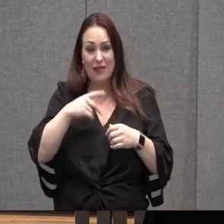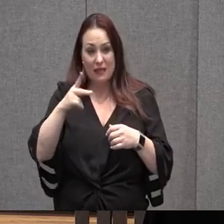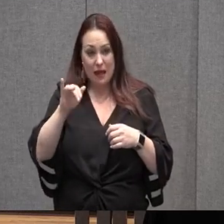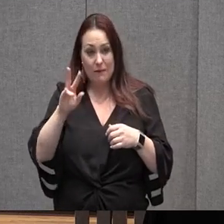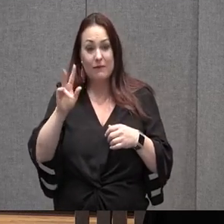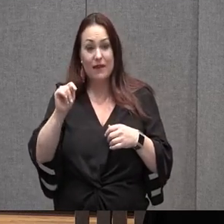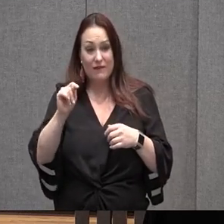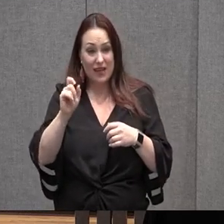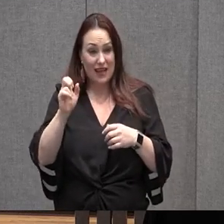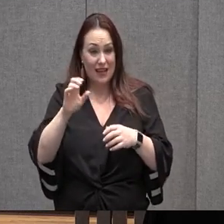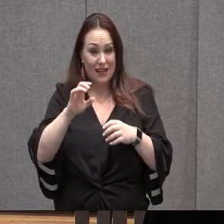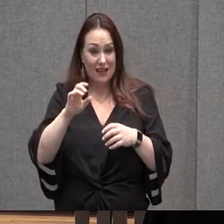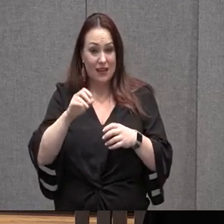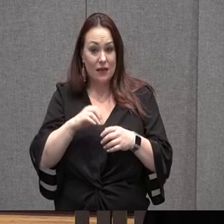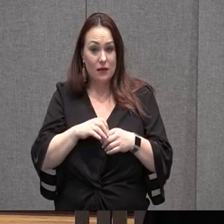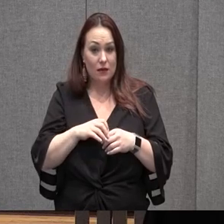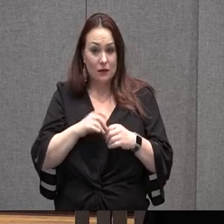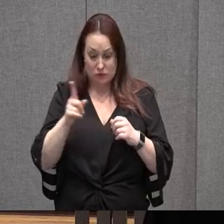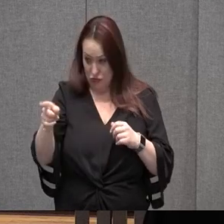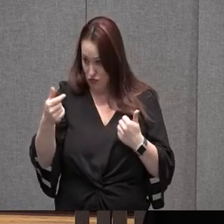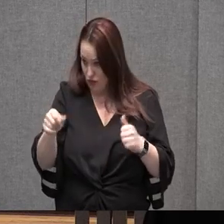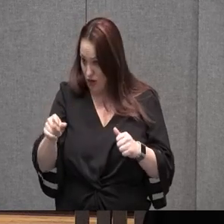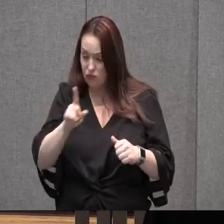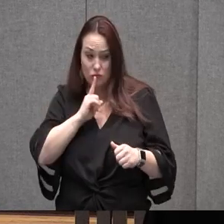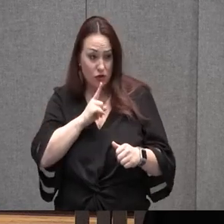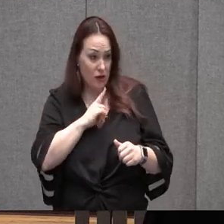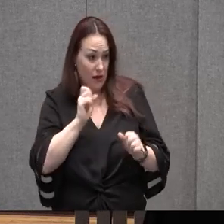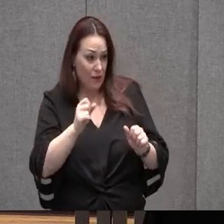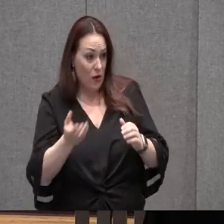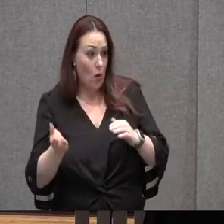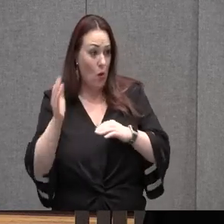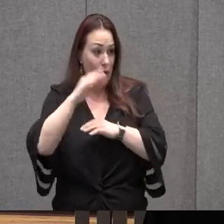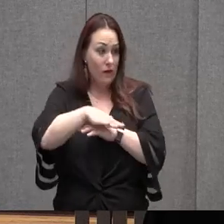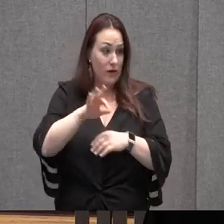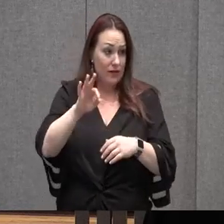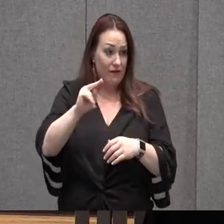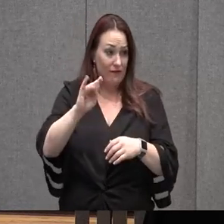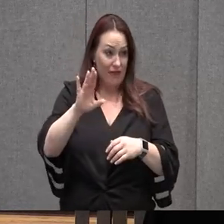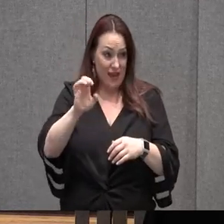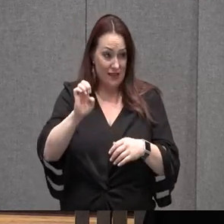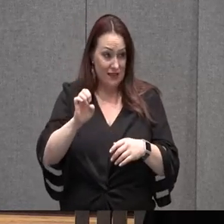Sure. Can we do it over the fence? Sure.